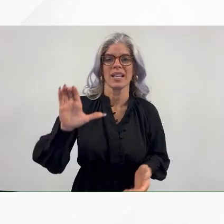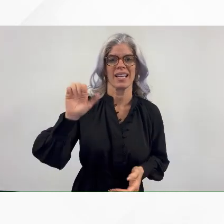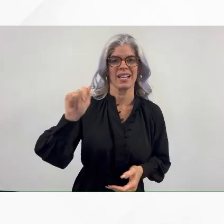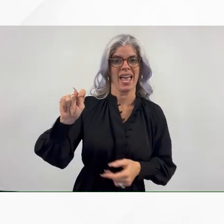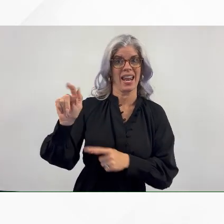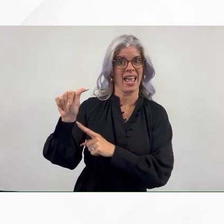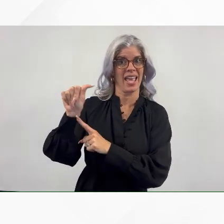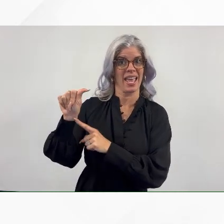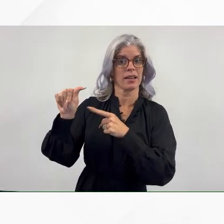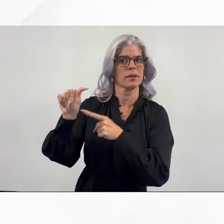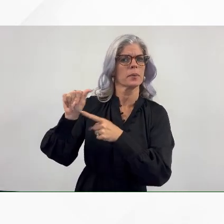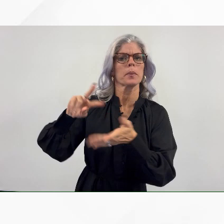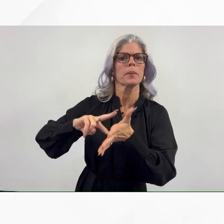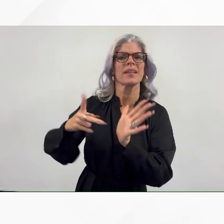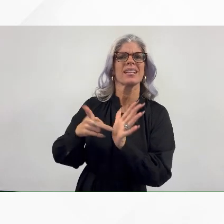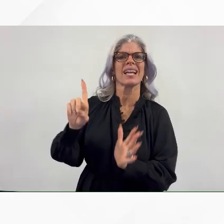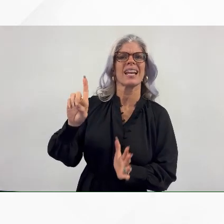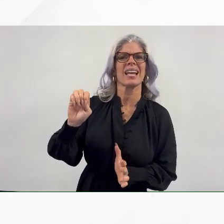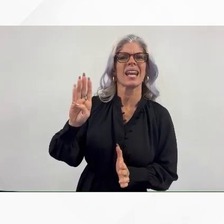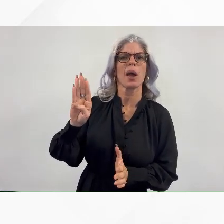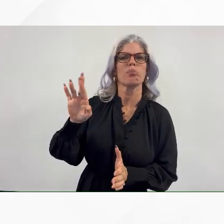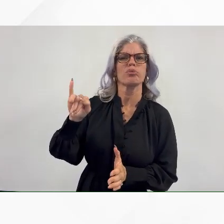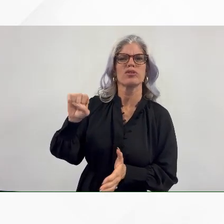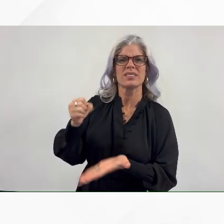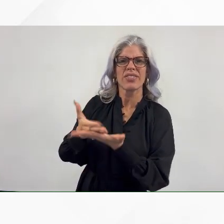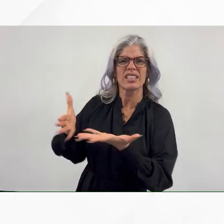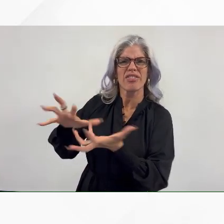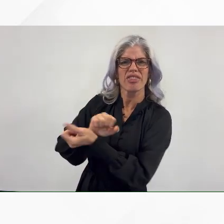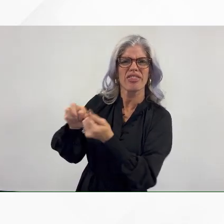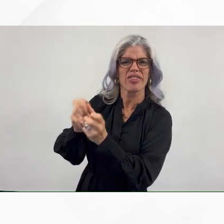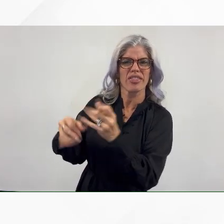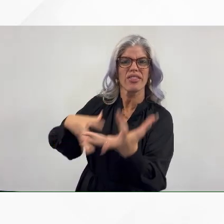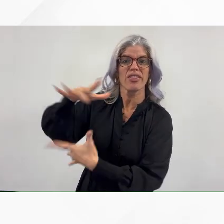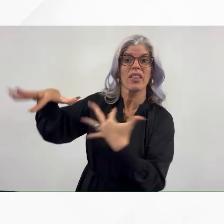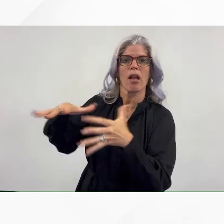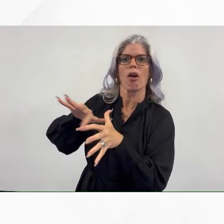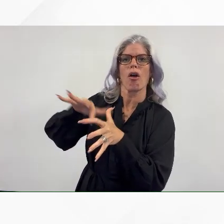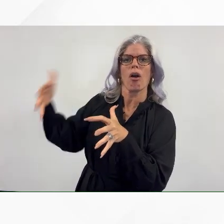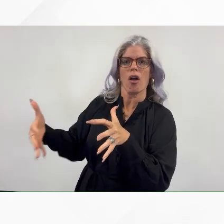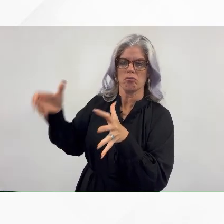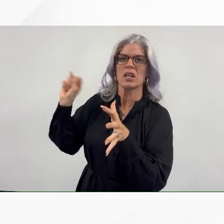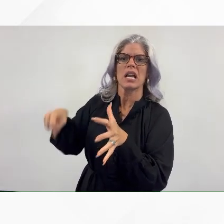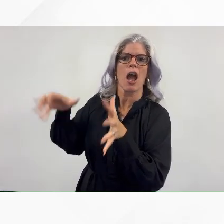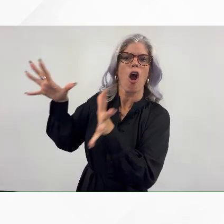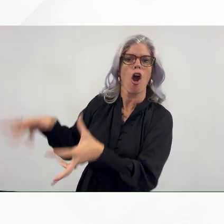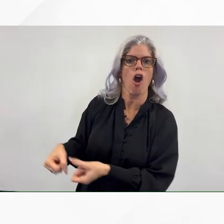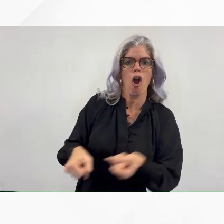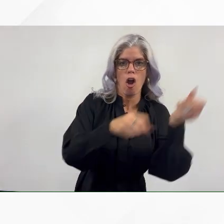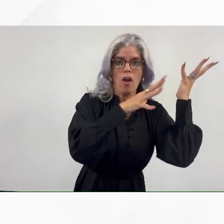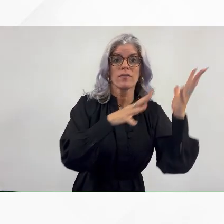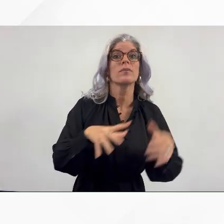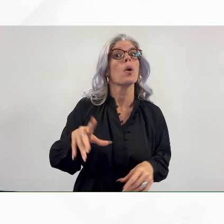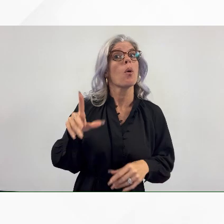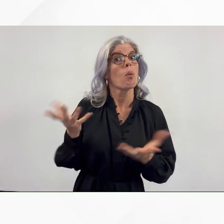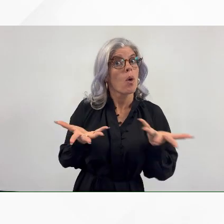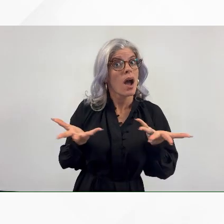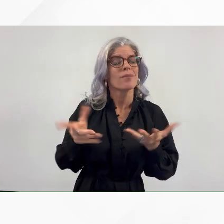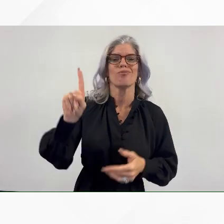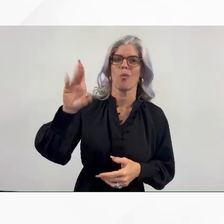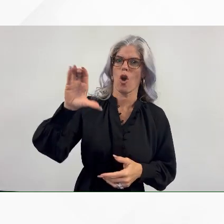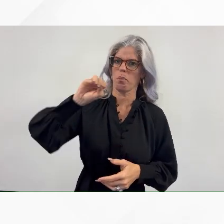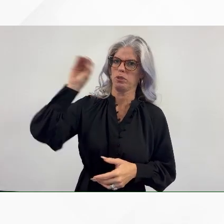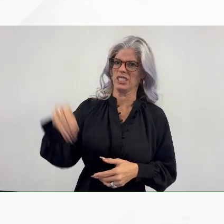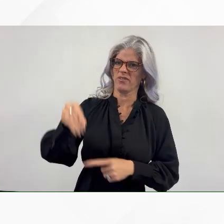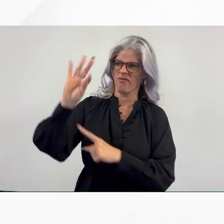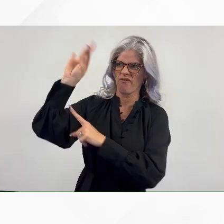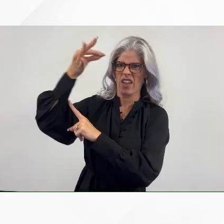75 days from the incident start date of September 23rd. To be eligible for assistance, damages must have occurred within the declared